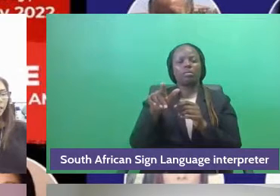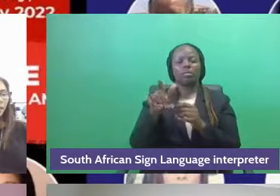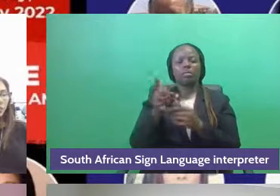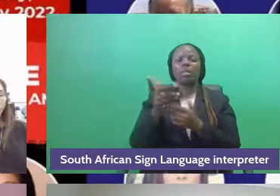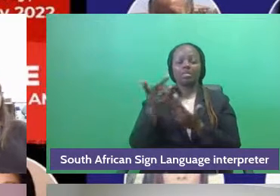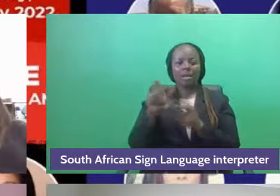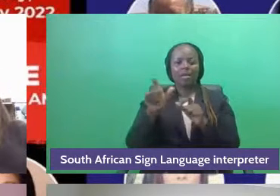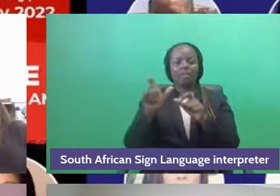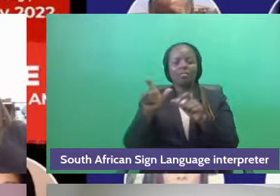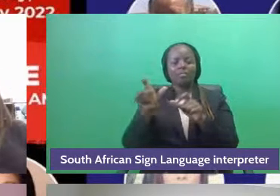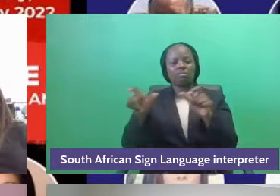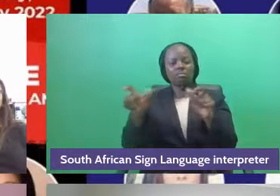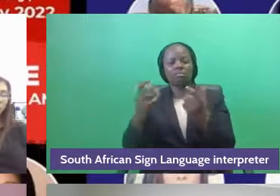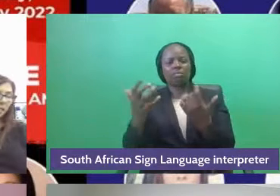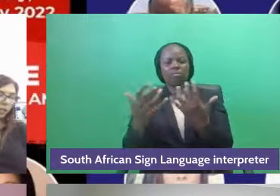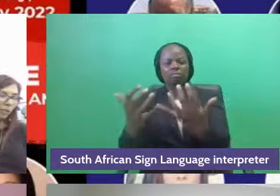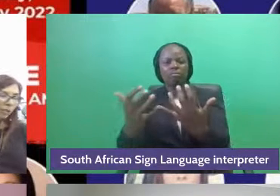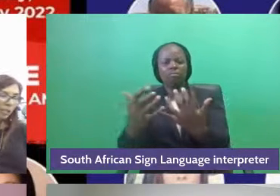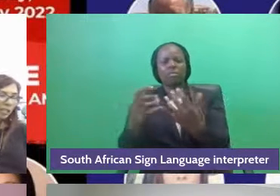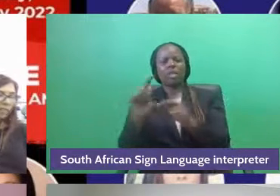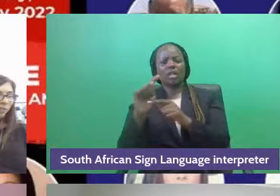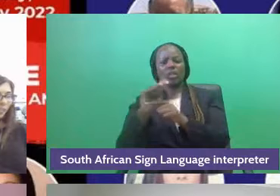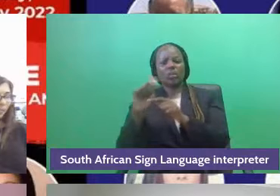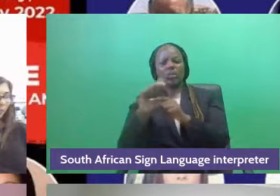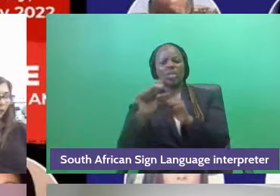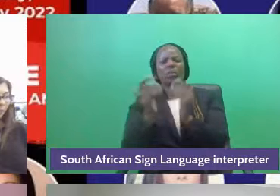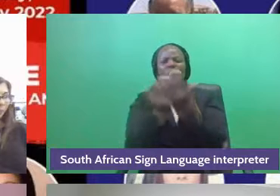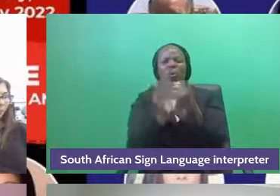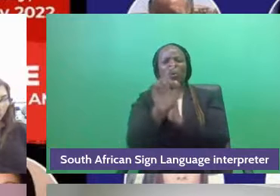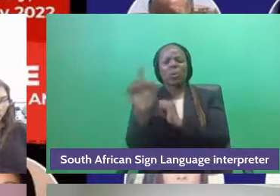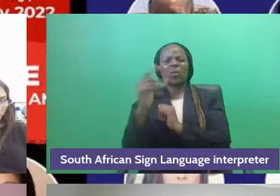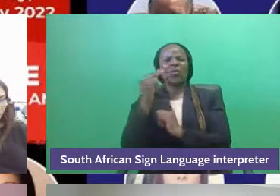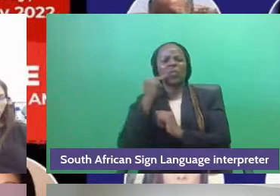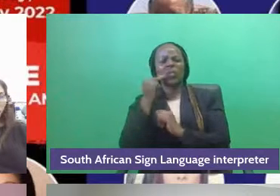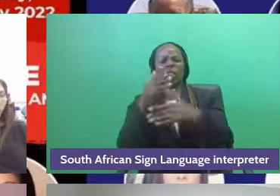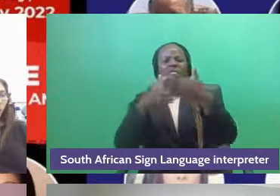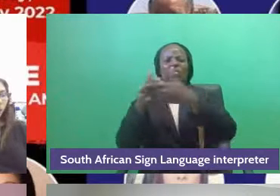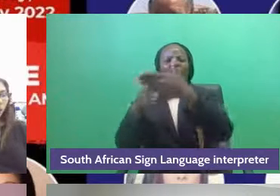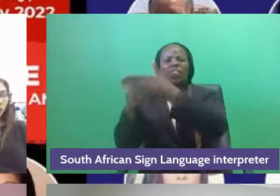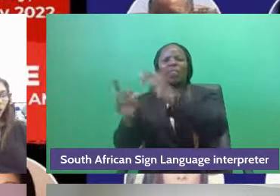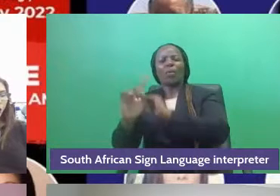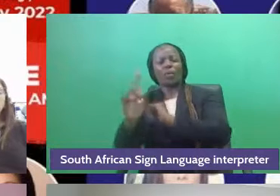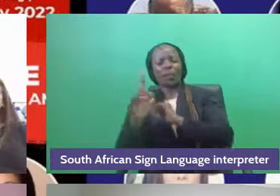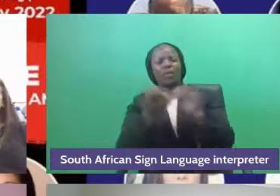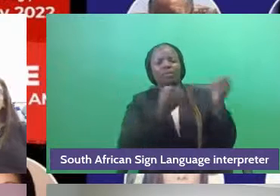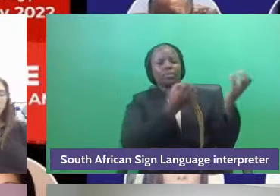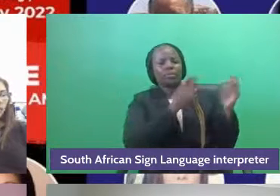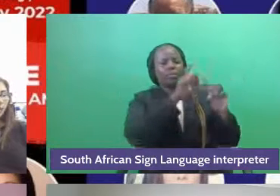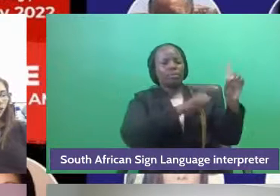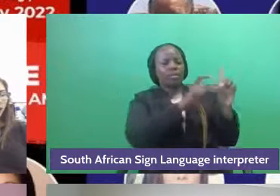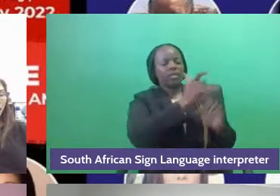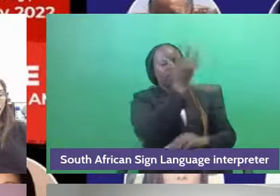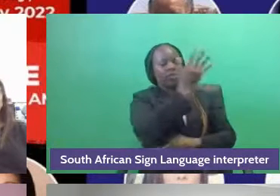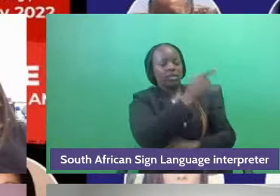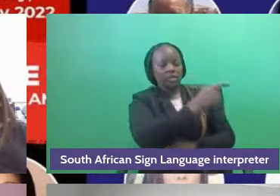challenges that they experience at their level, at schools for the deaf, etc. We also ensure that the deaf trainees complete